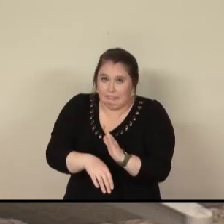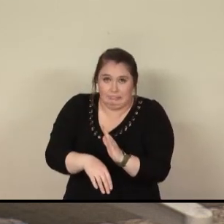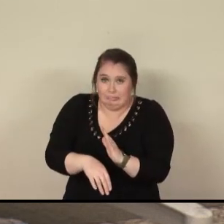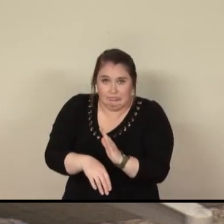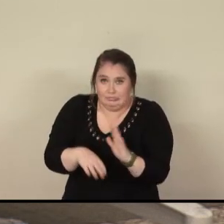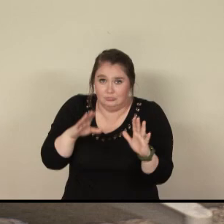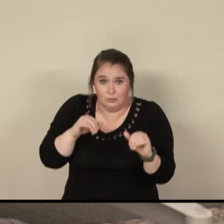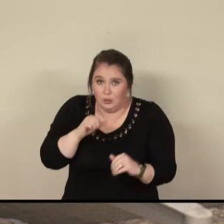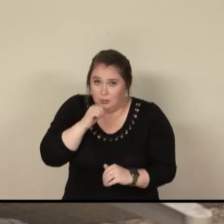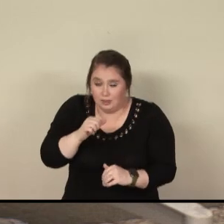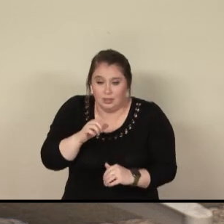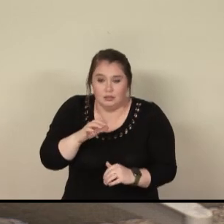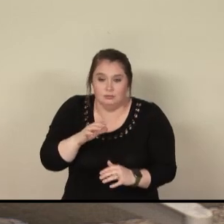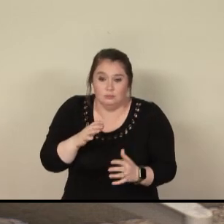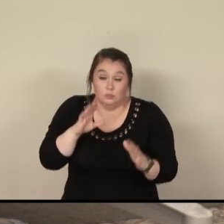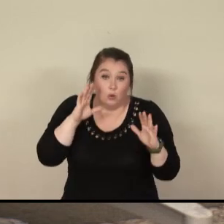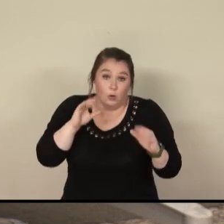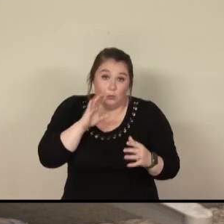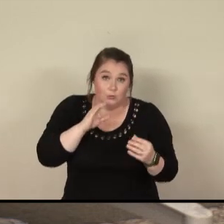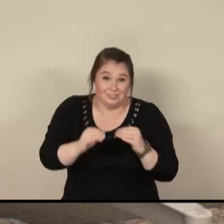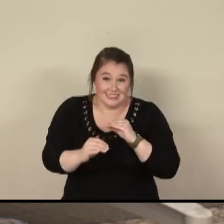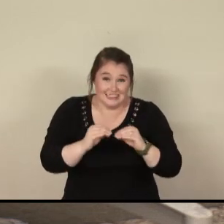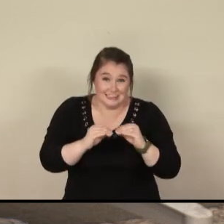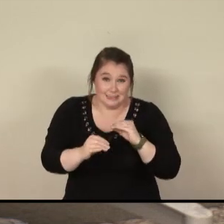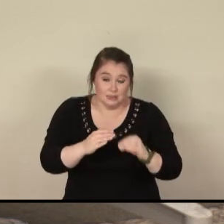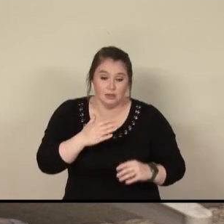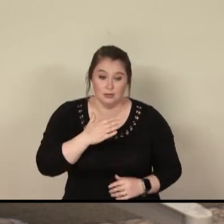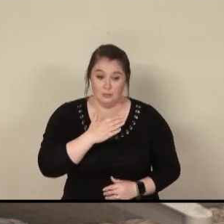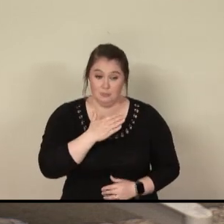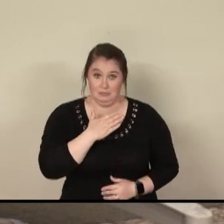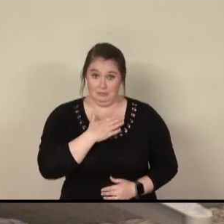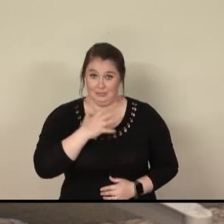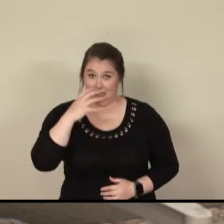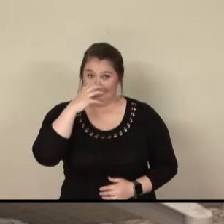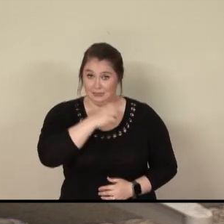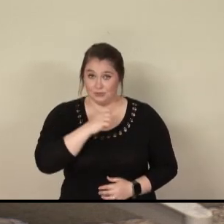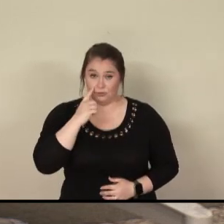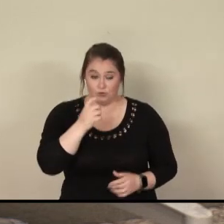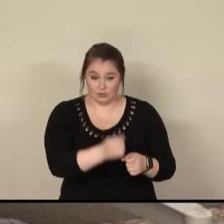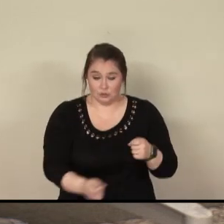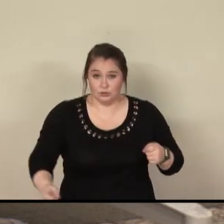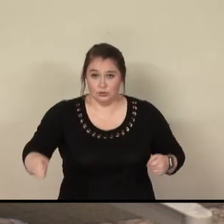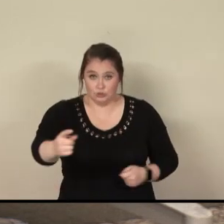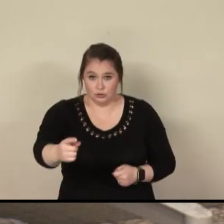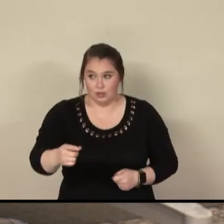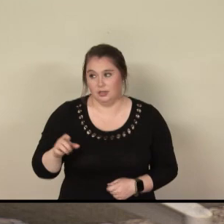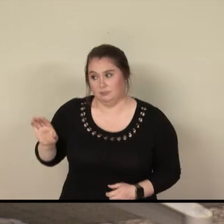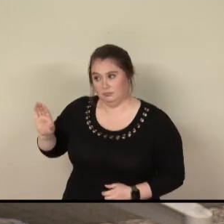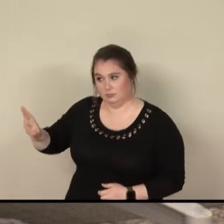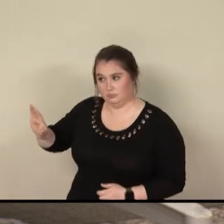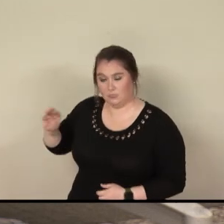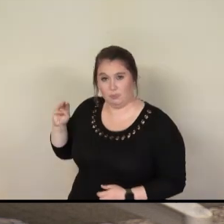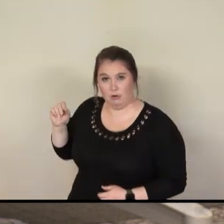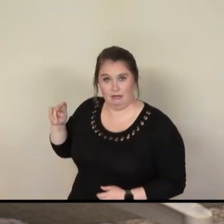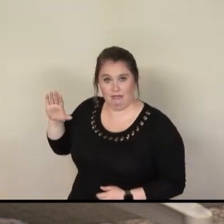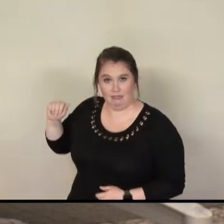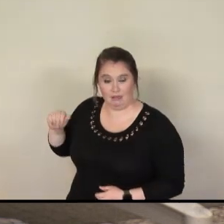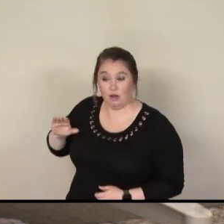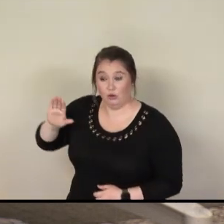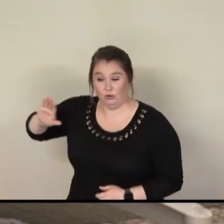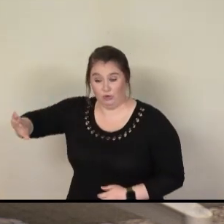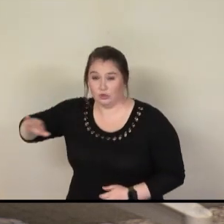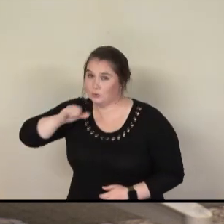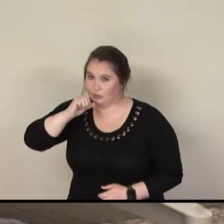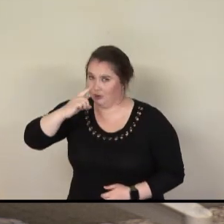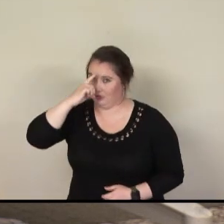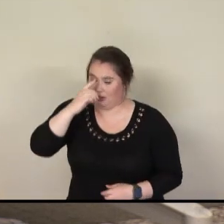around. Both my projections for next year and our demographers' projections for next year do not indicate